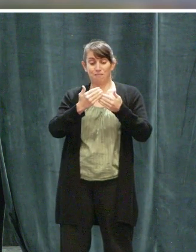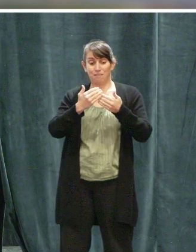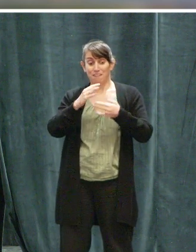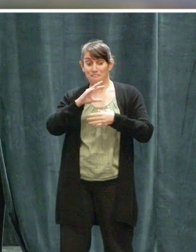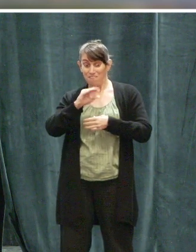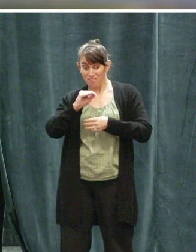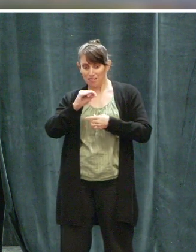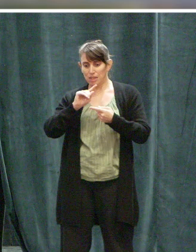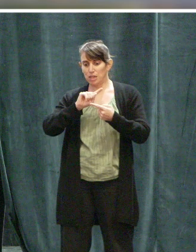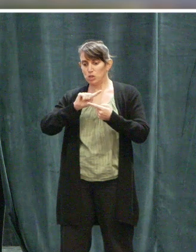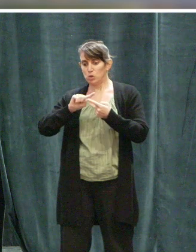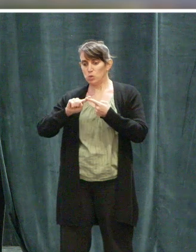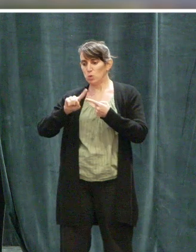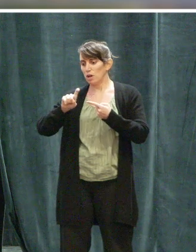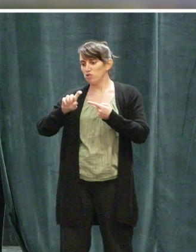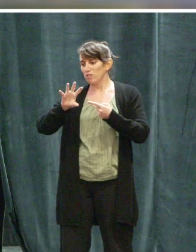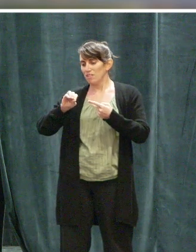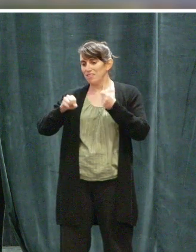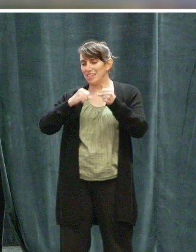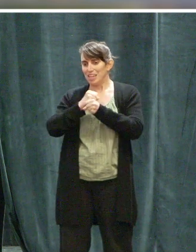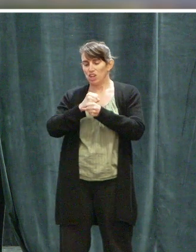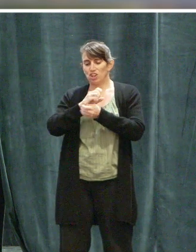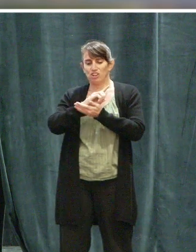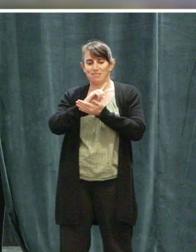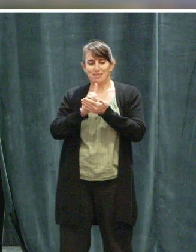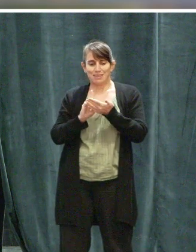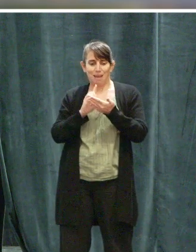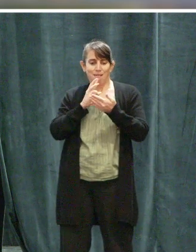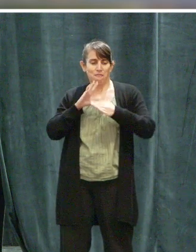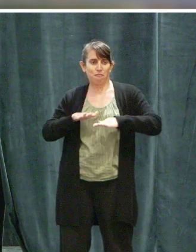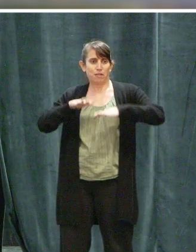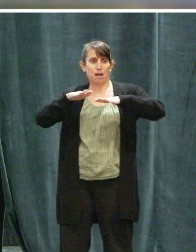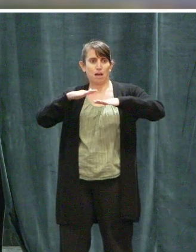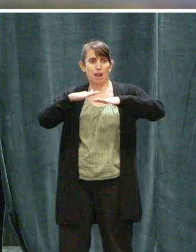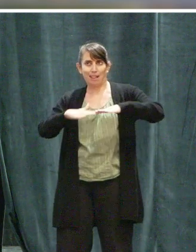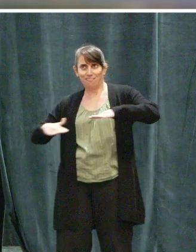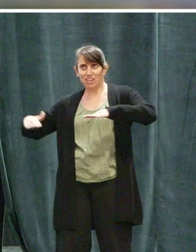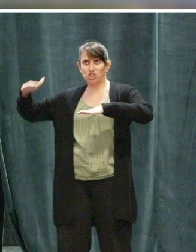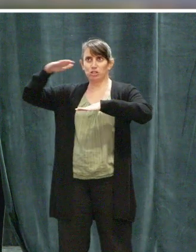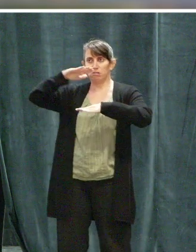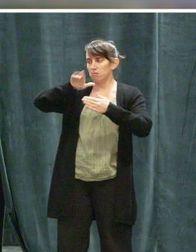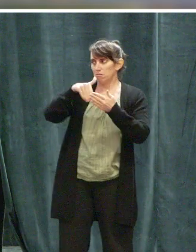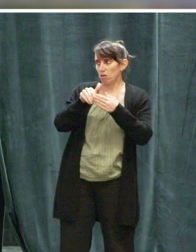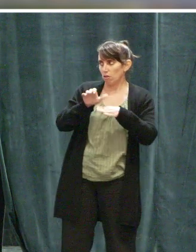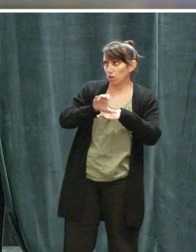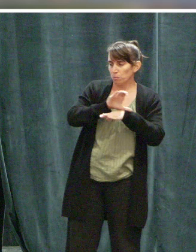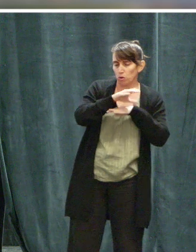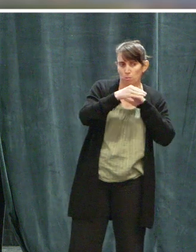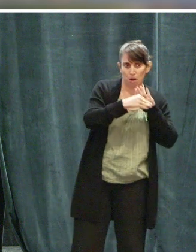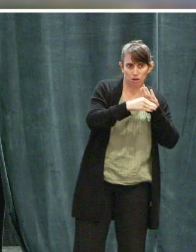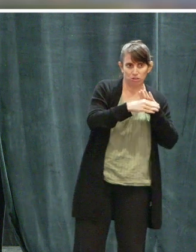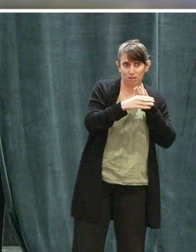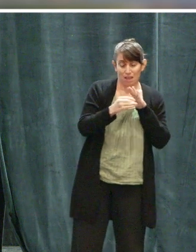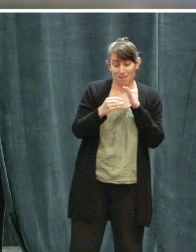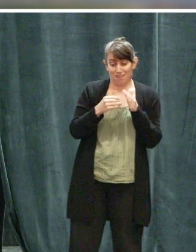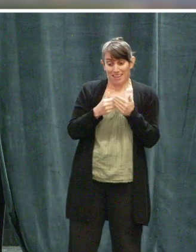year design flood elevations, which are, by the way, all computer modeled, right? And even as of today, people